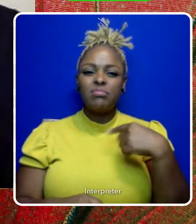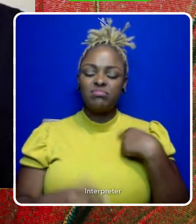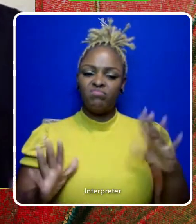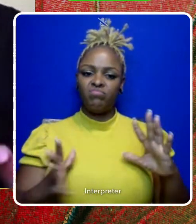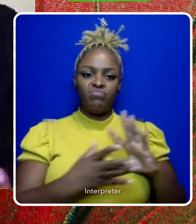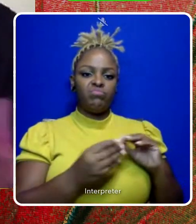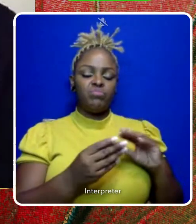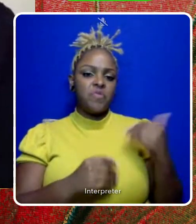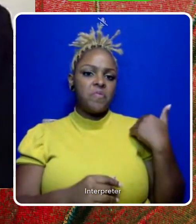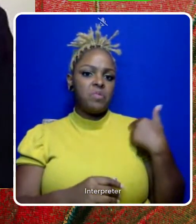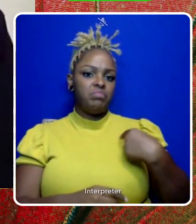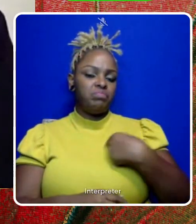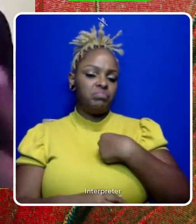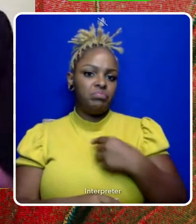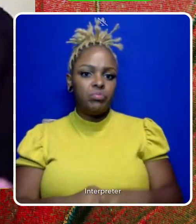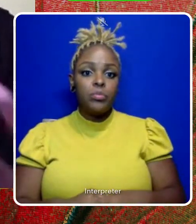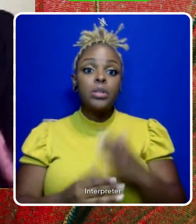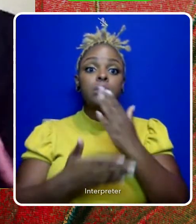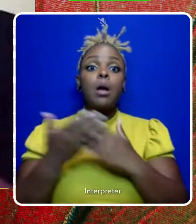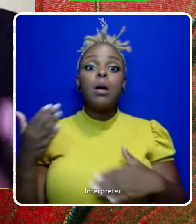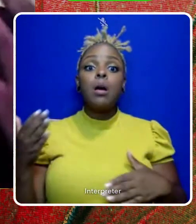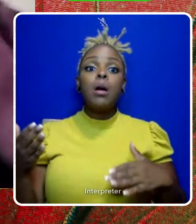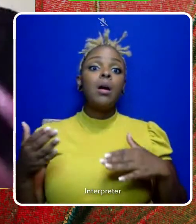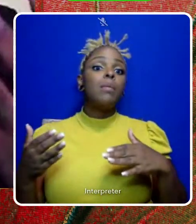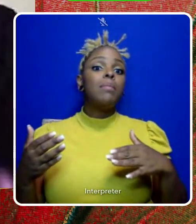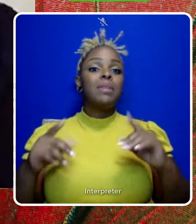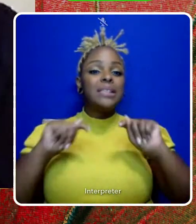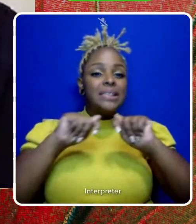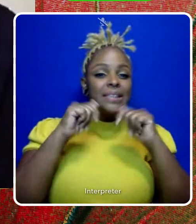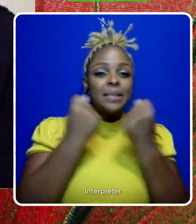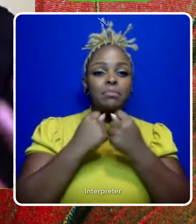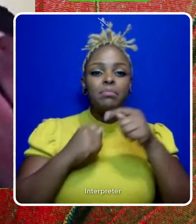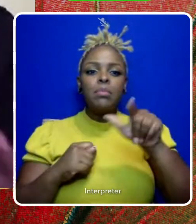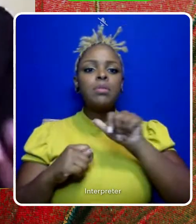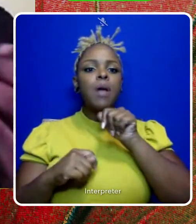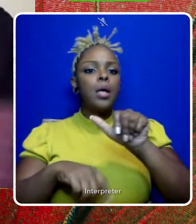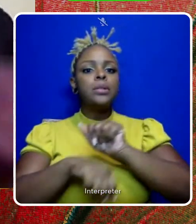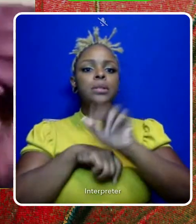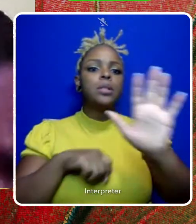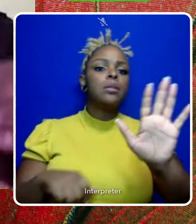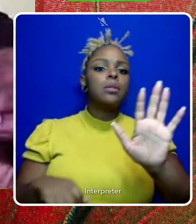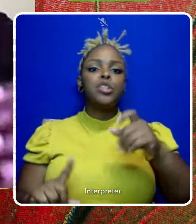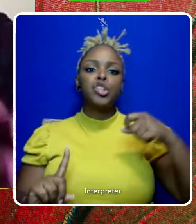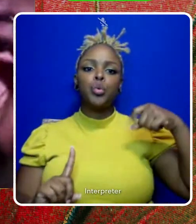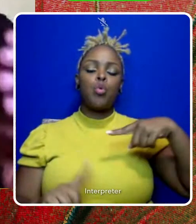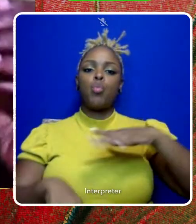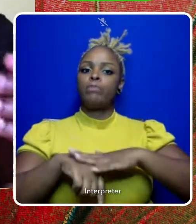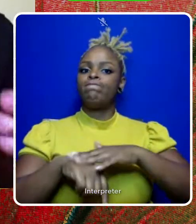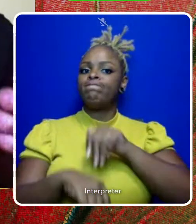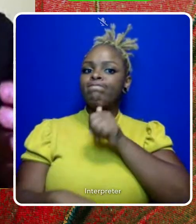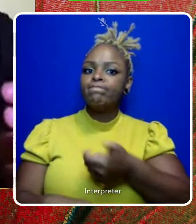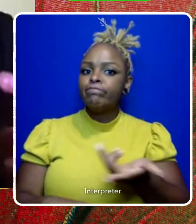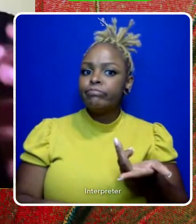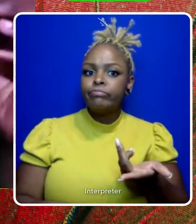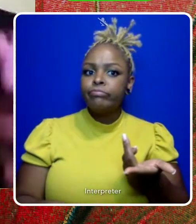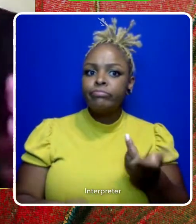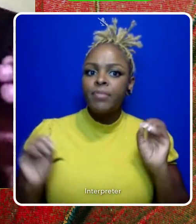some teams then send trigger warnings, but if any poem, that you feel that triggers